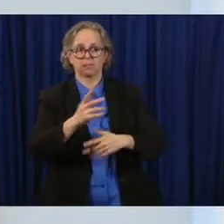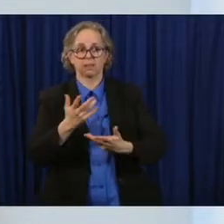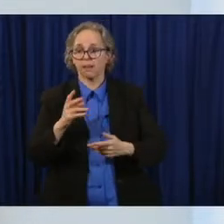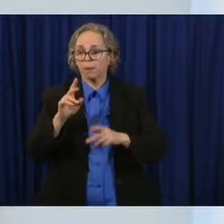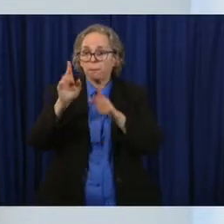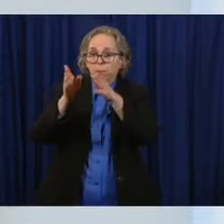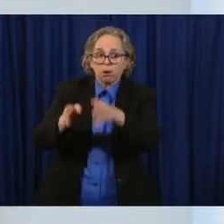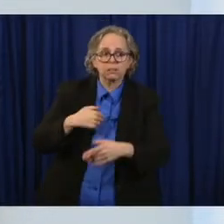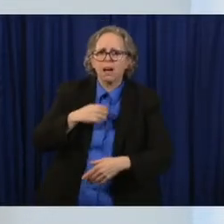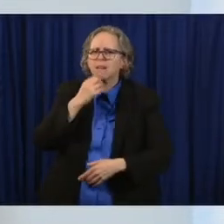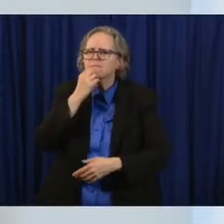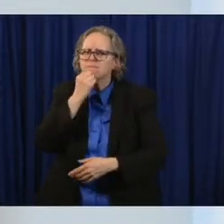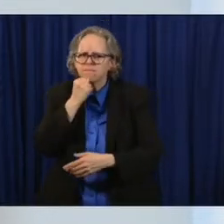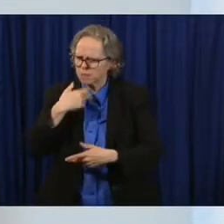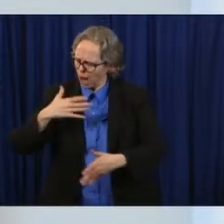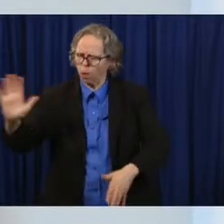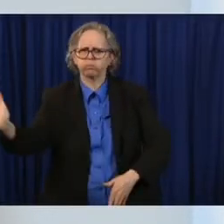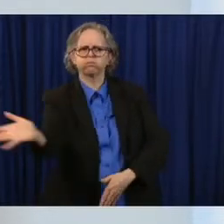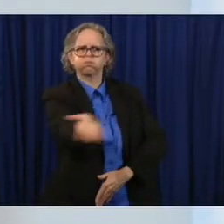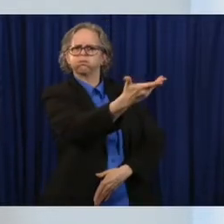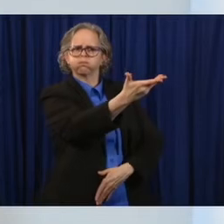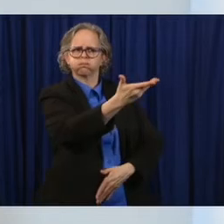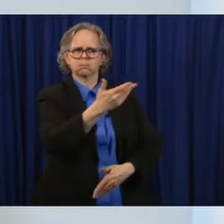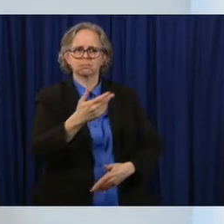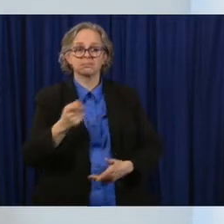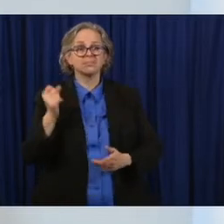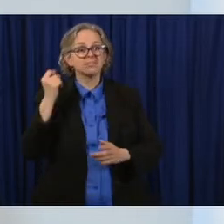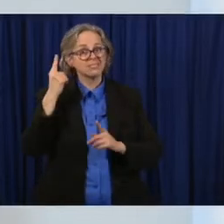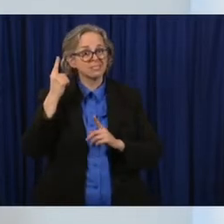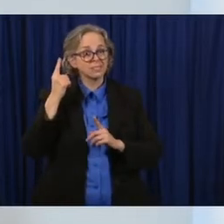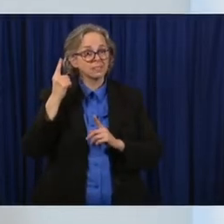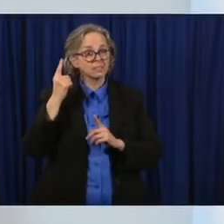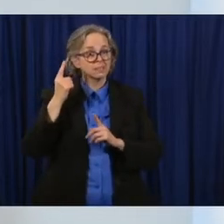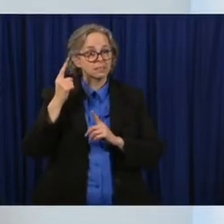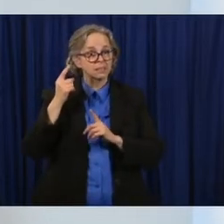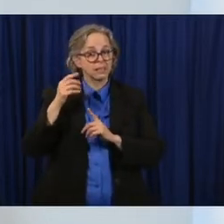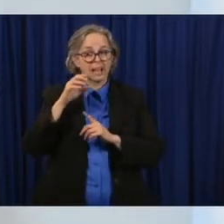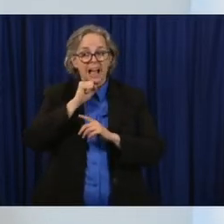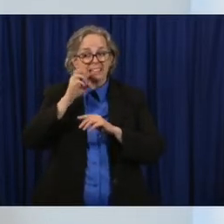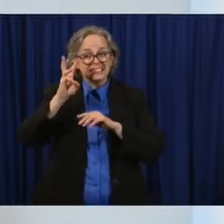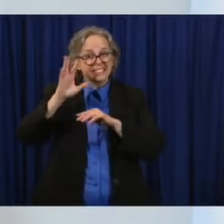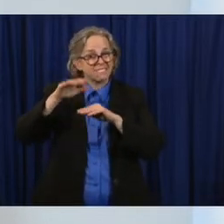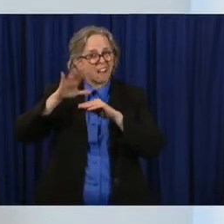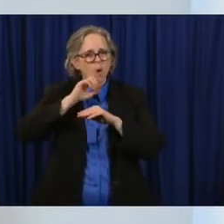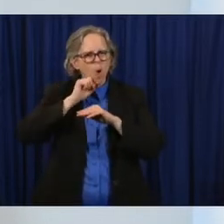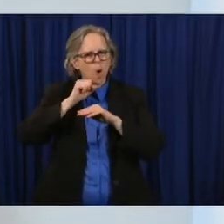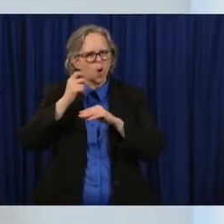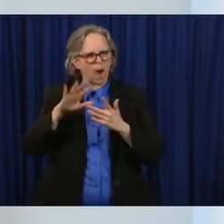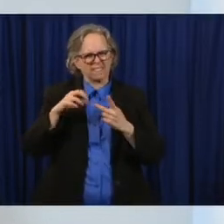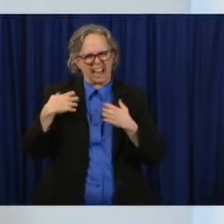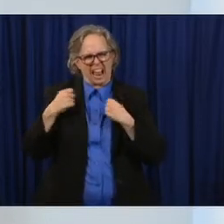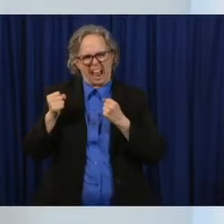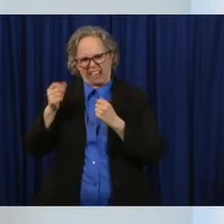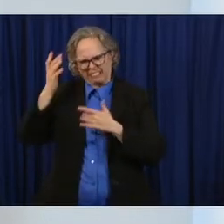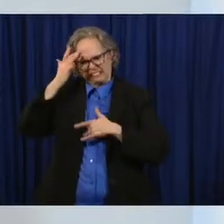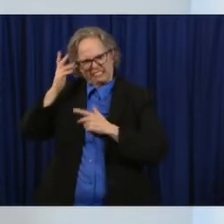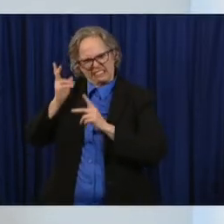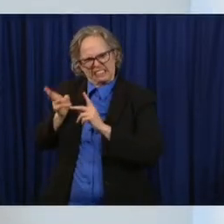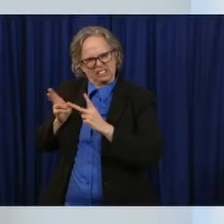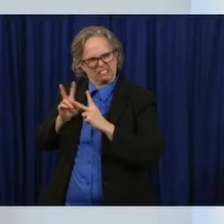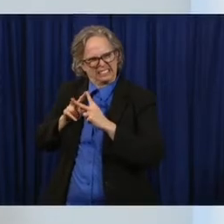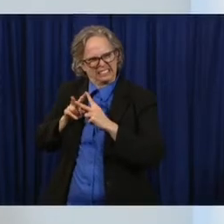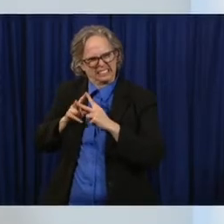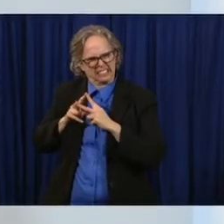you were over the age of 65 and you had a health condition or you had some reason that you shouldn't be